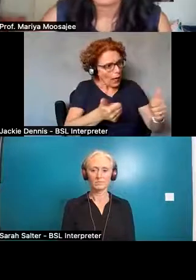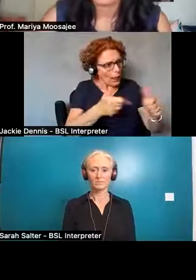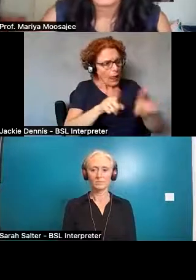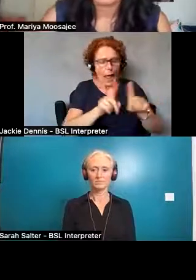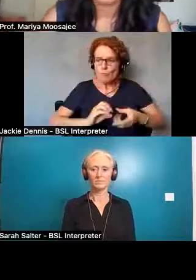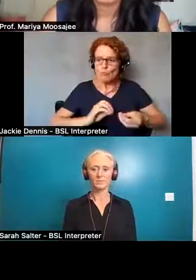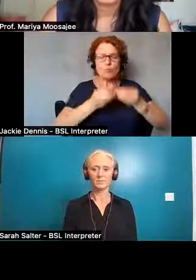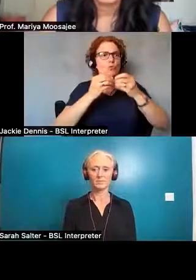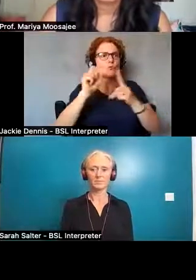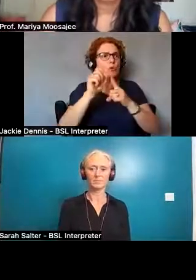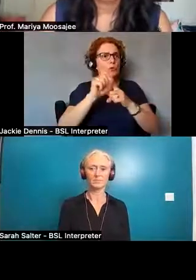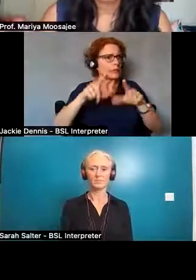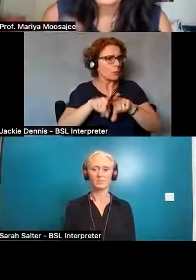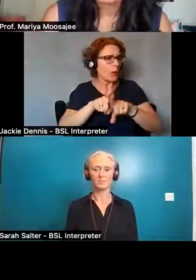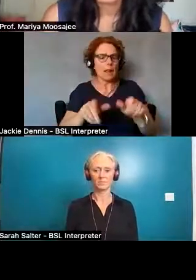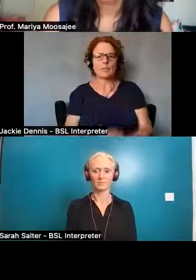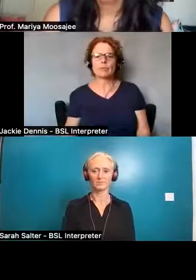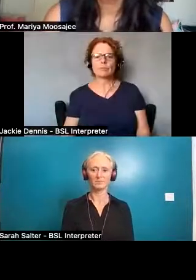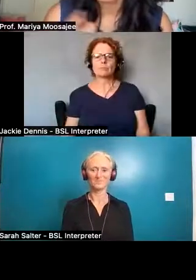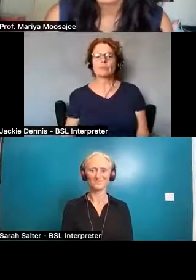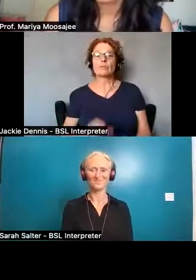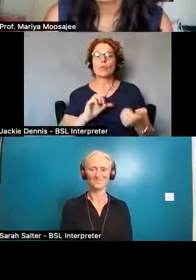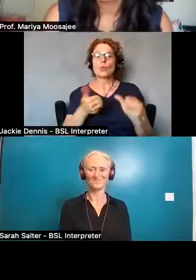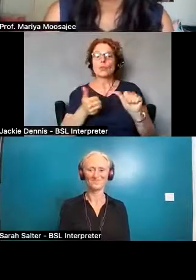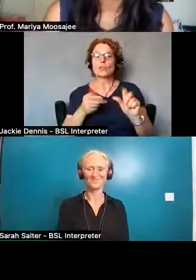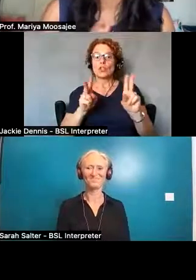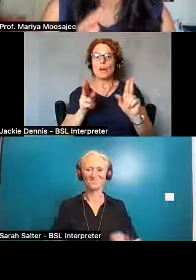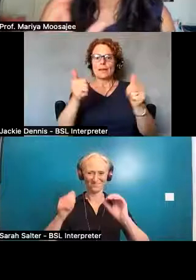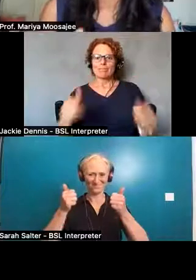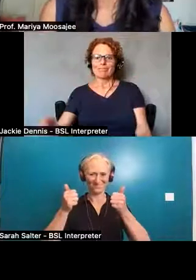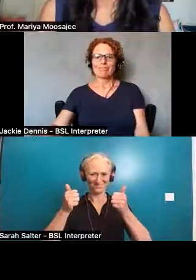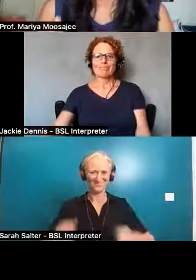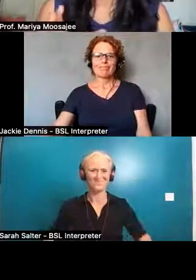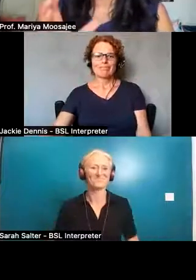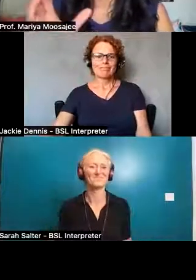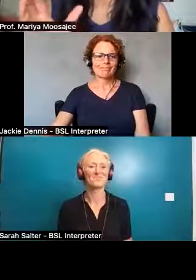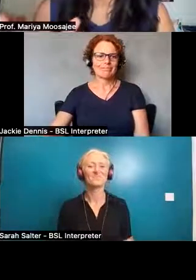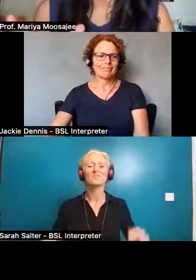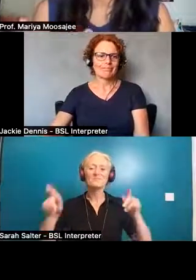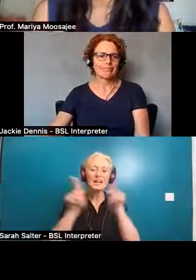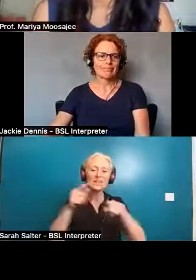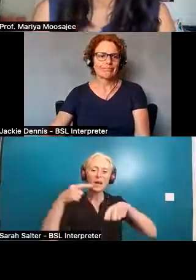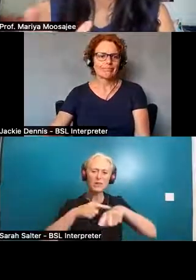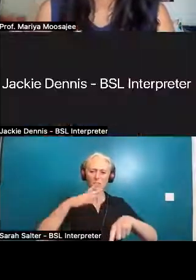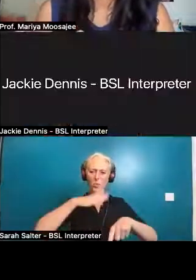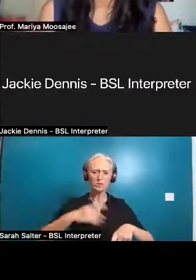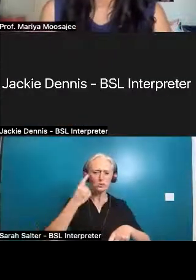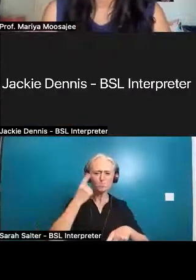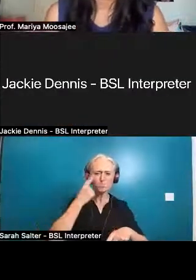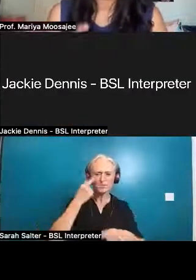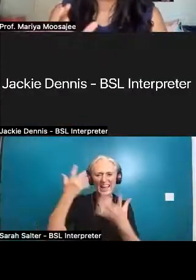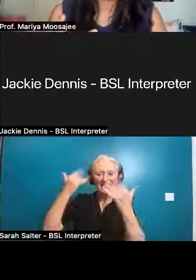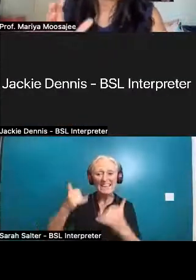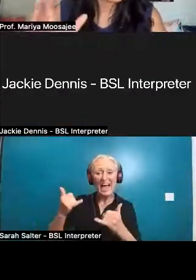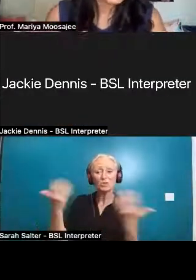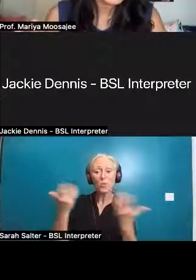of the protein. At the same time, we also want to test the delivery of these vectors in a pig model,